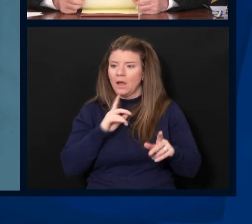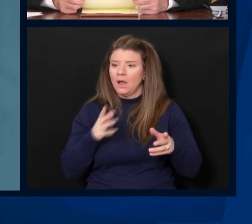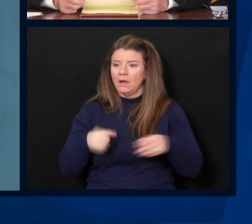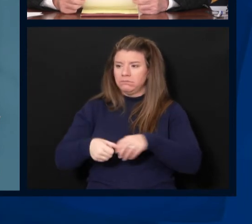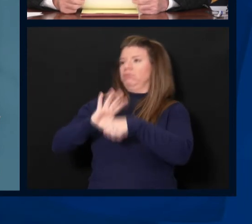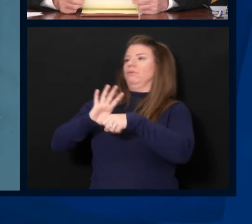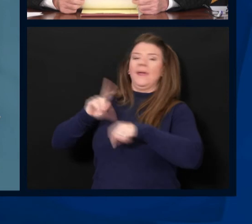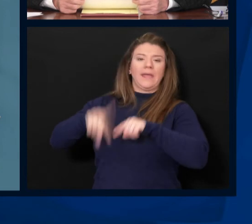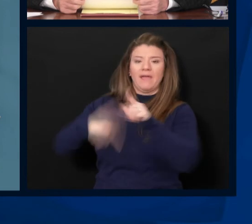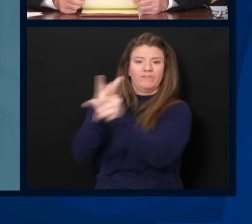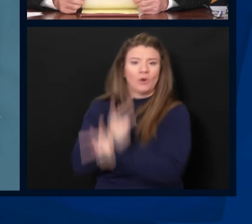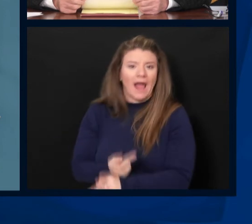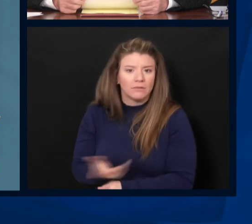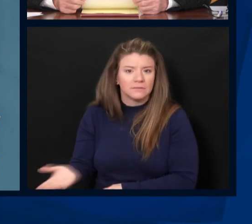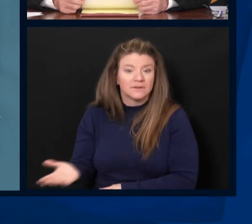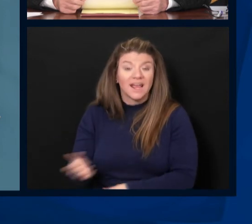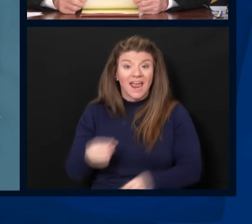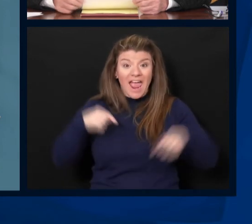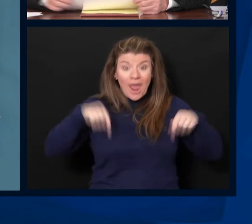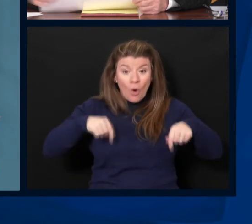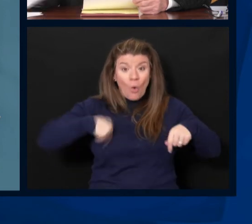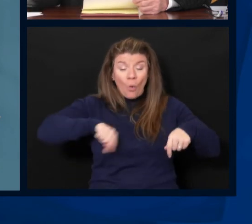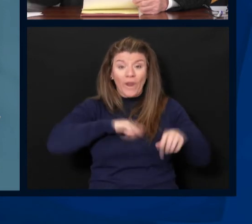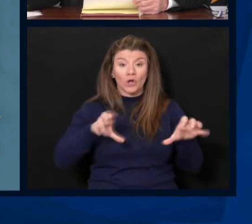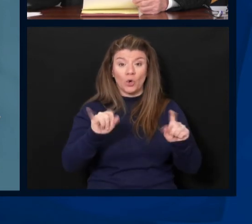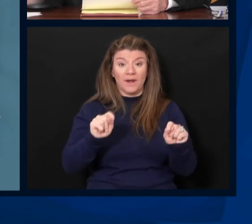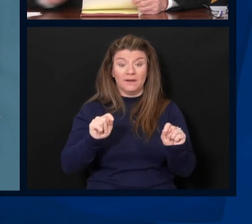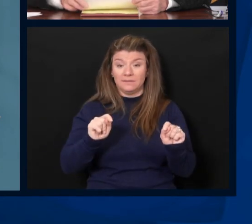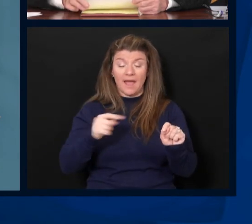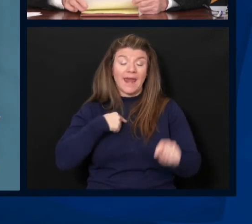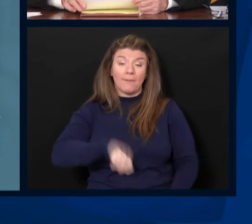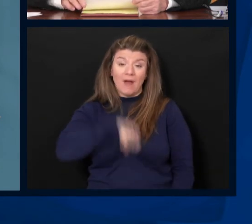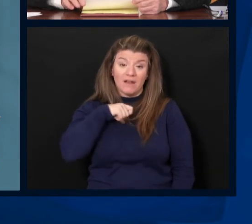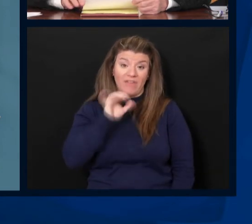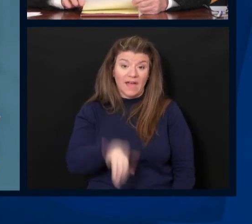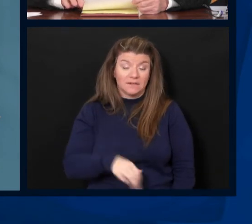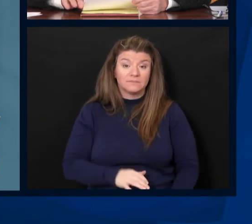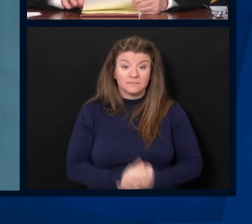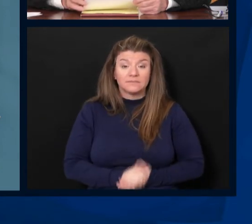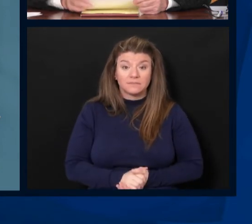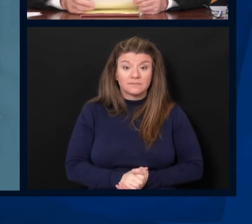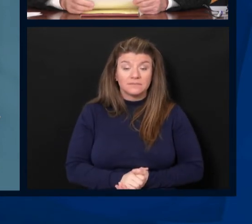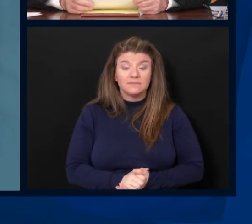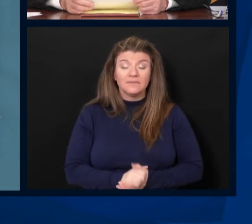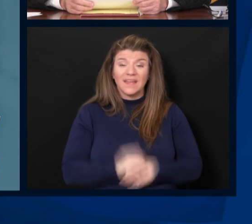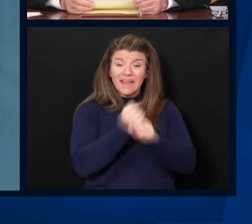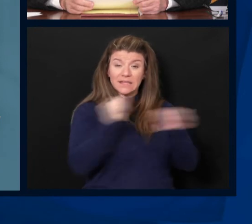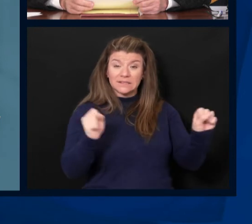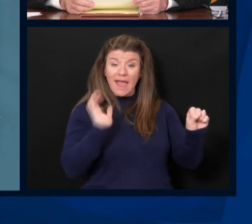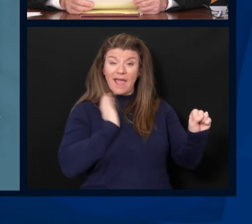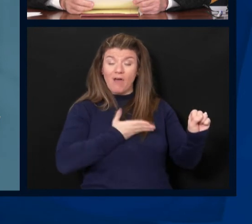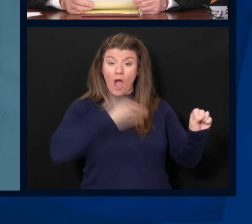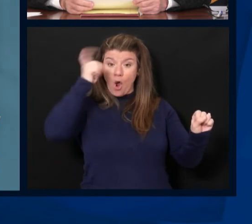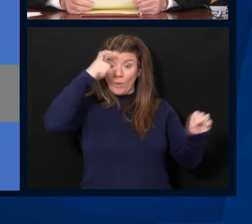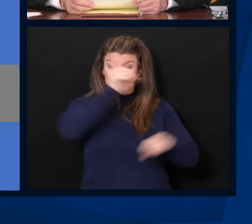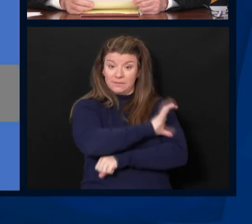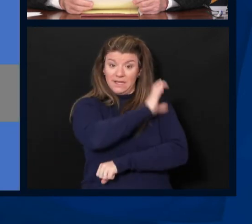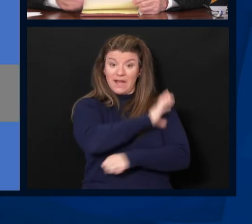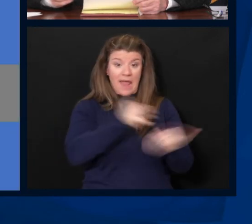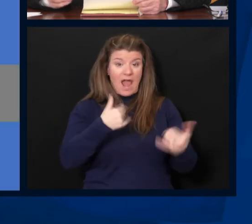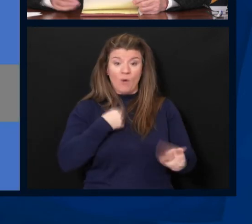in the dark. I mean, West Virginia's done it, and I am very, very proud of that. As far as our Save Our Wisdom clinics, we're in all